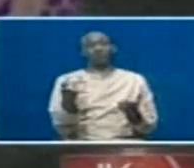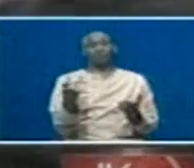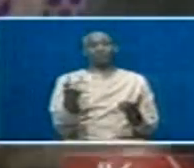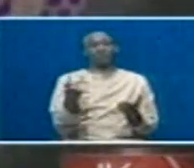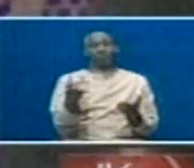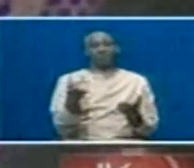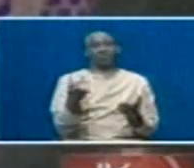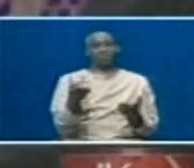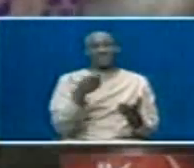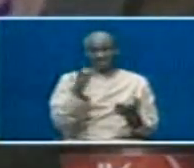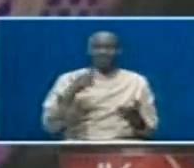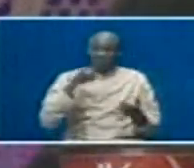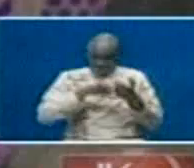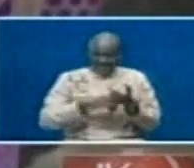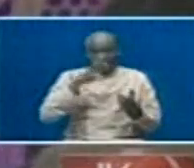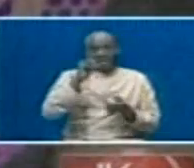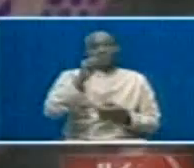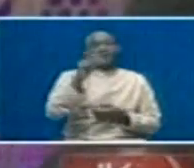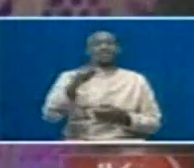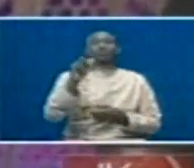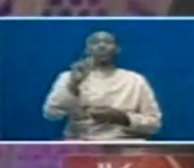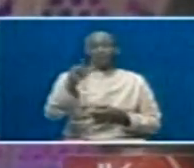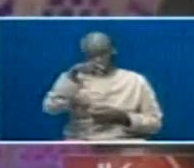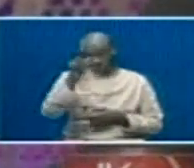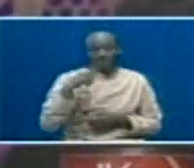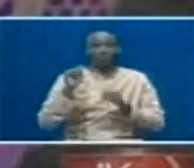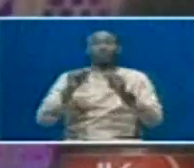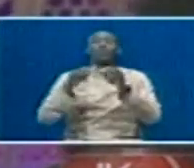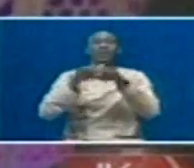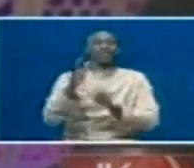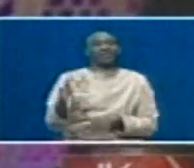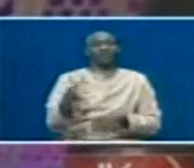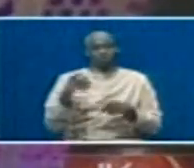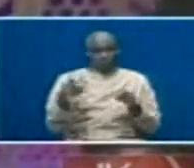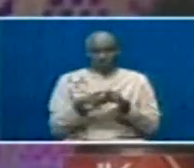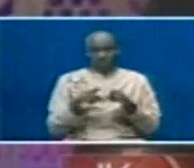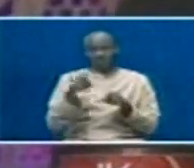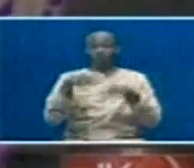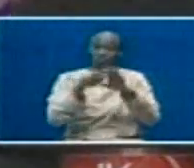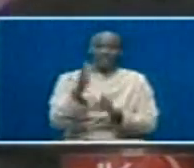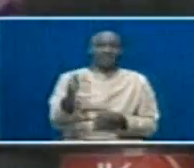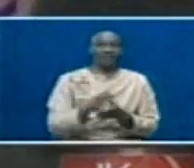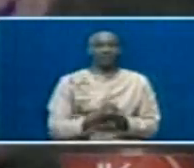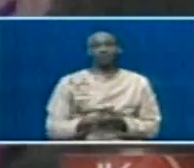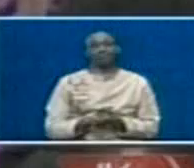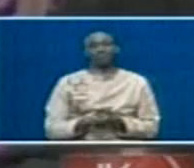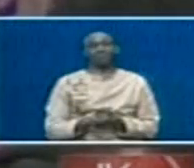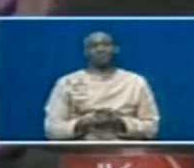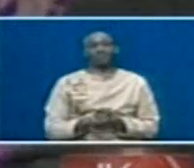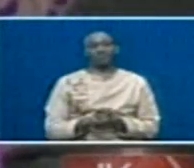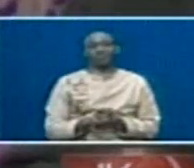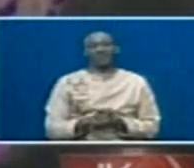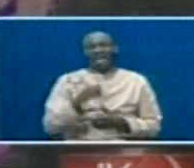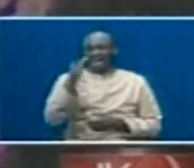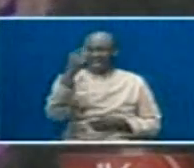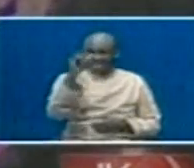But he married a Mazrui, so he's entitled to be buried there. So he was buried there. So Ali,